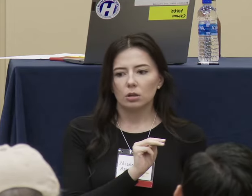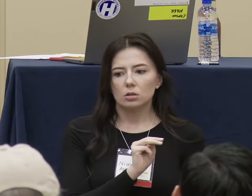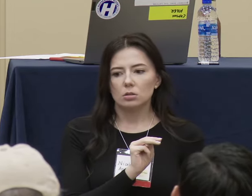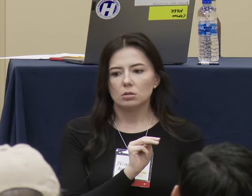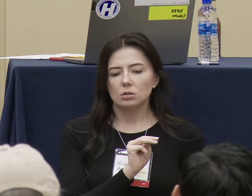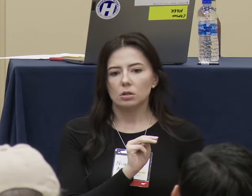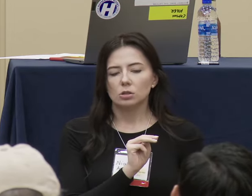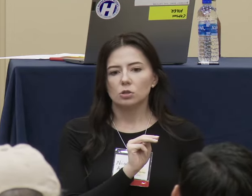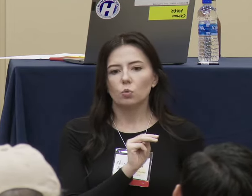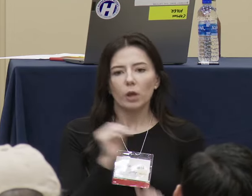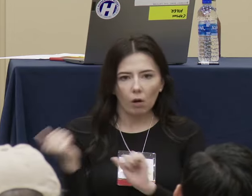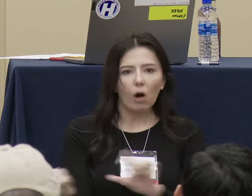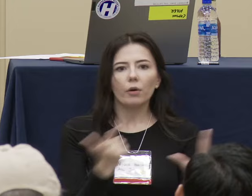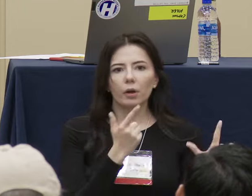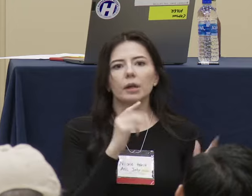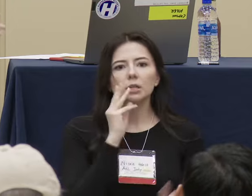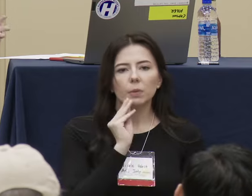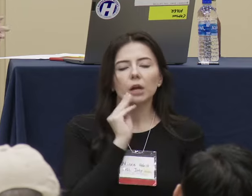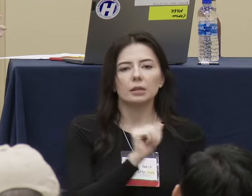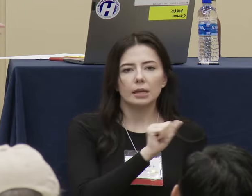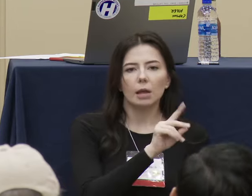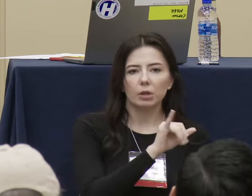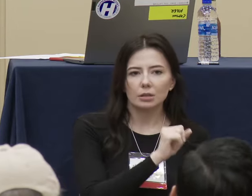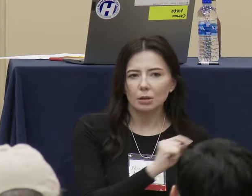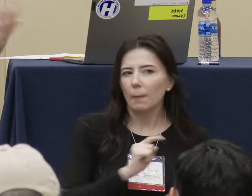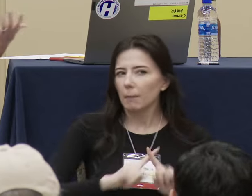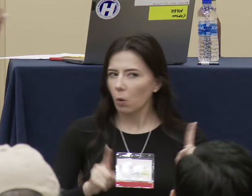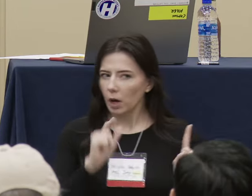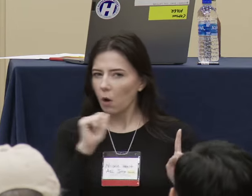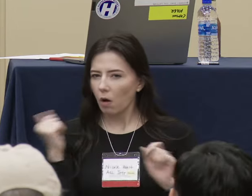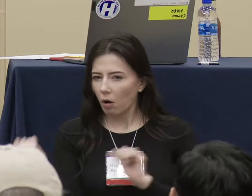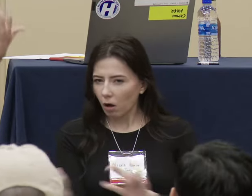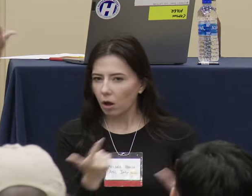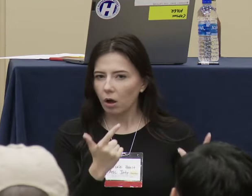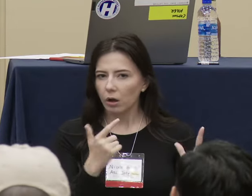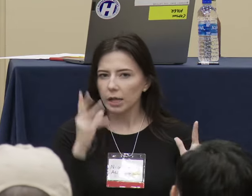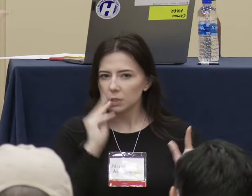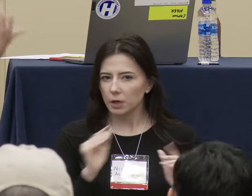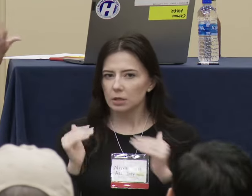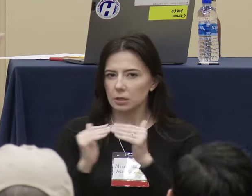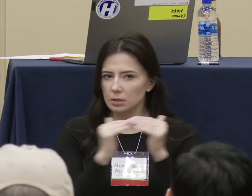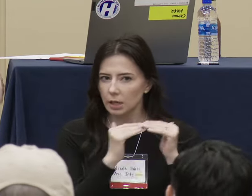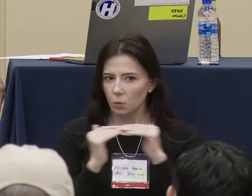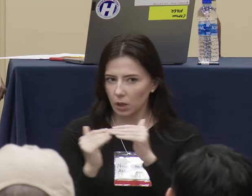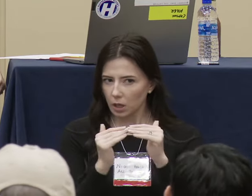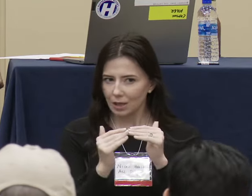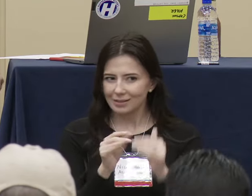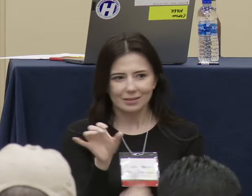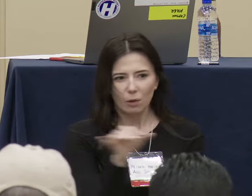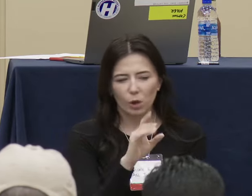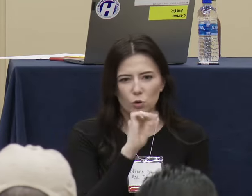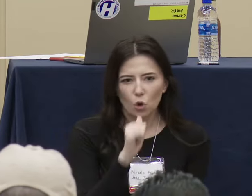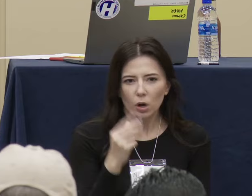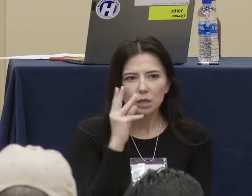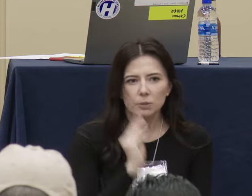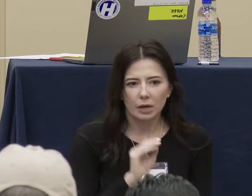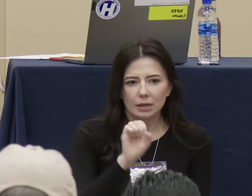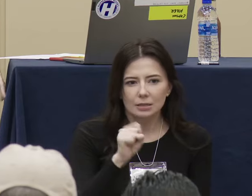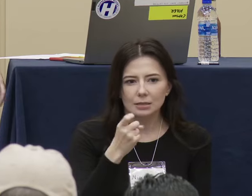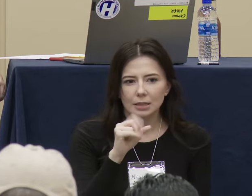all experience ableism, but we don't experience it equally, just like we all not experience sexism equally and so on. There's like a